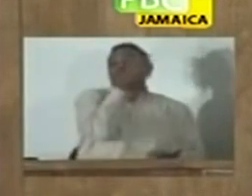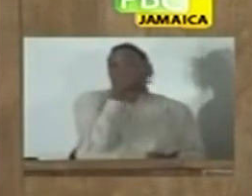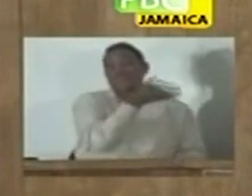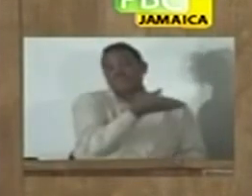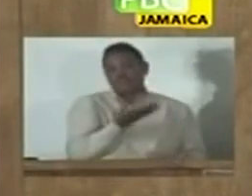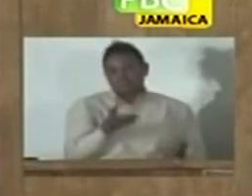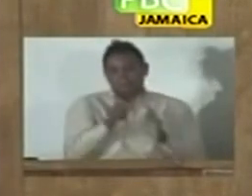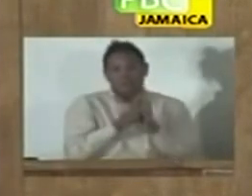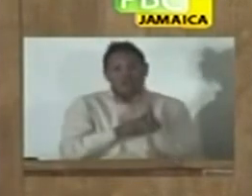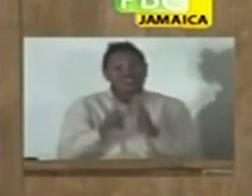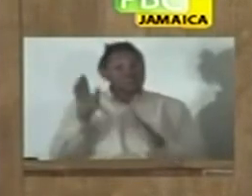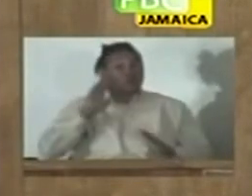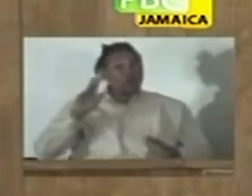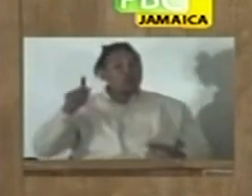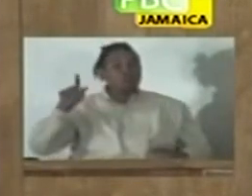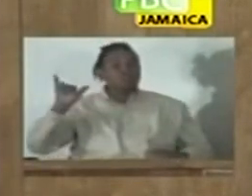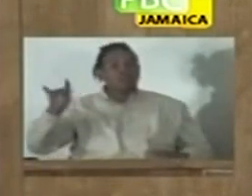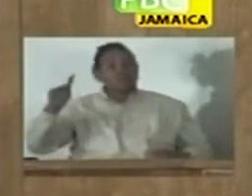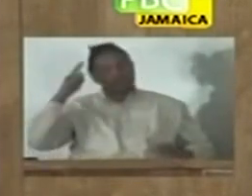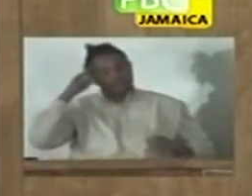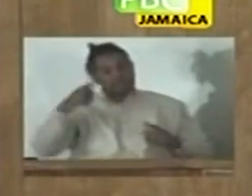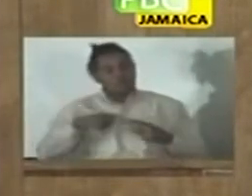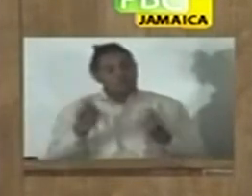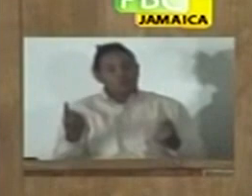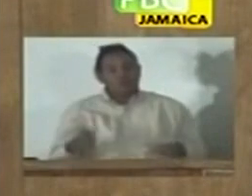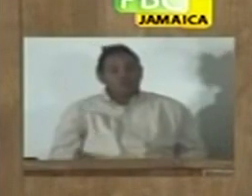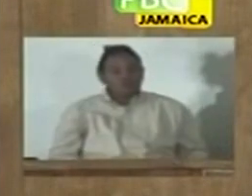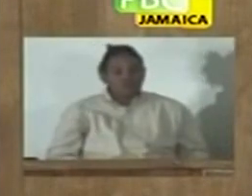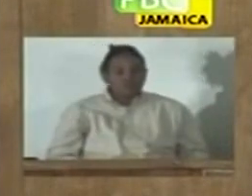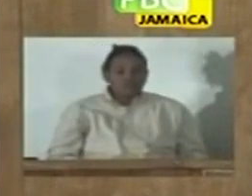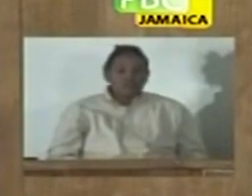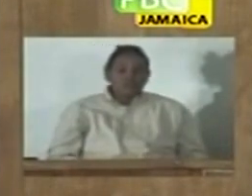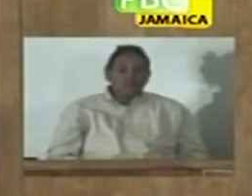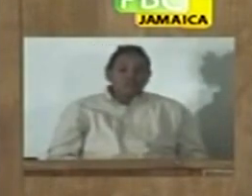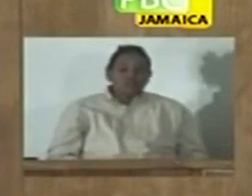President, Senator Morris,